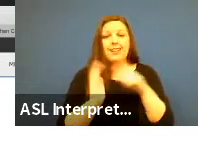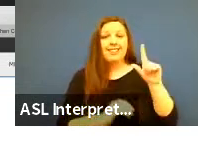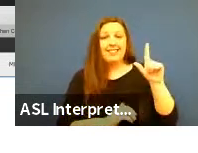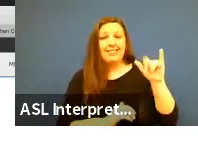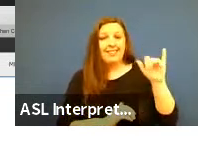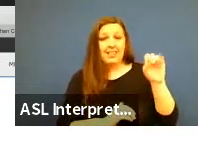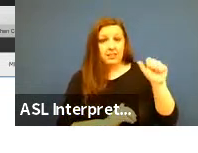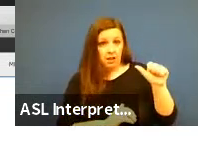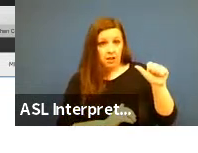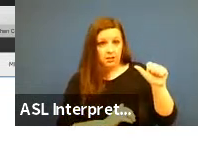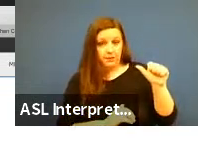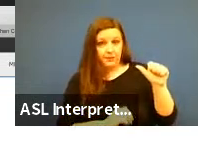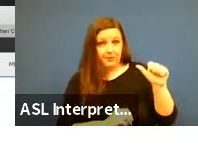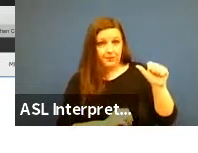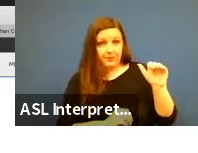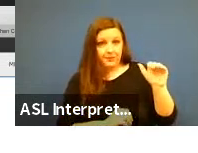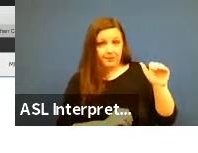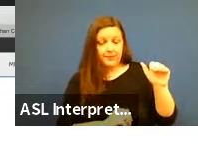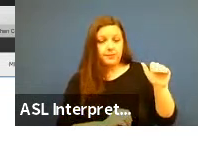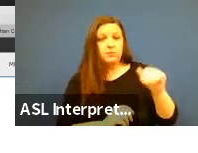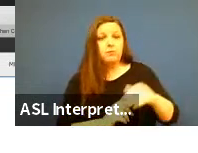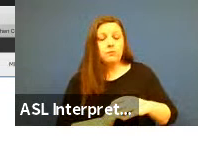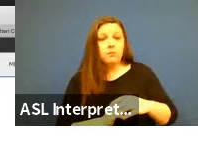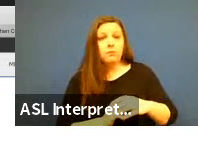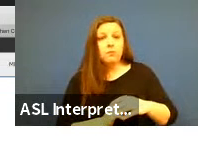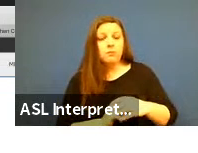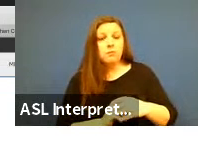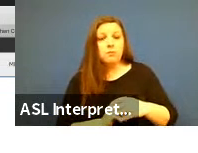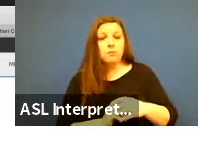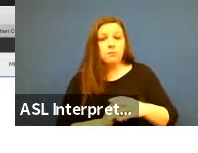Lisa, I'm going to